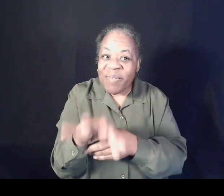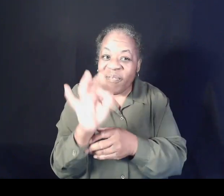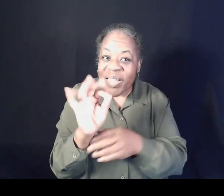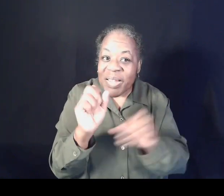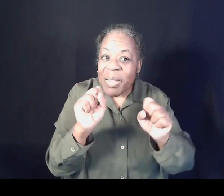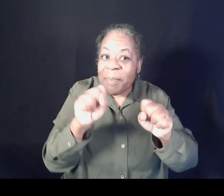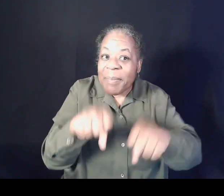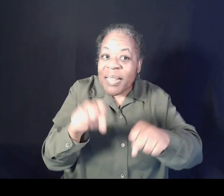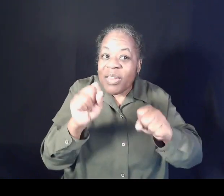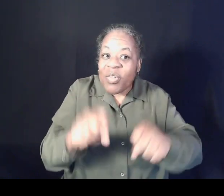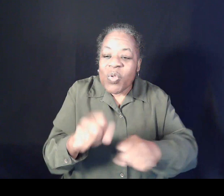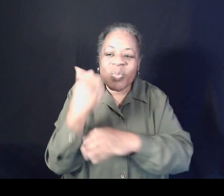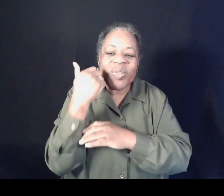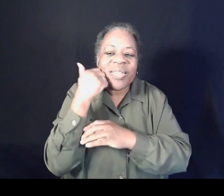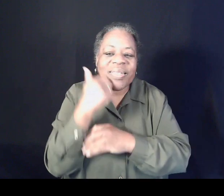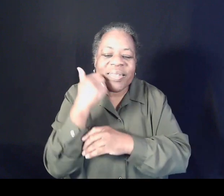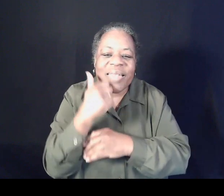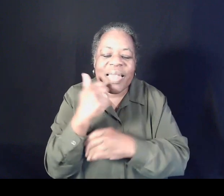to daily surrender.